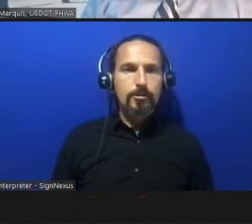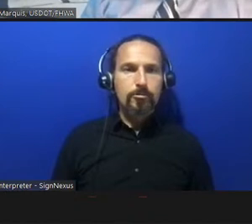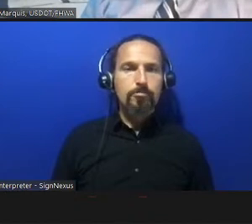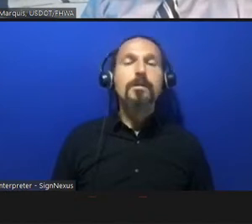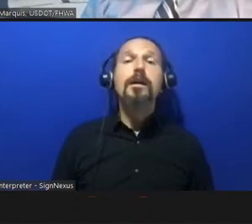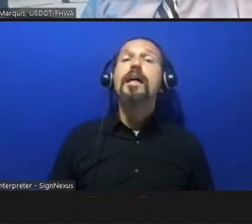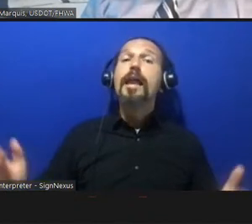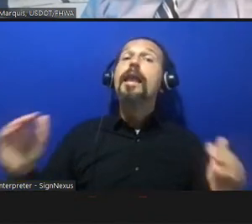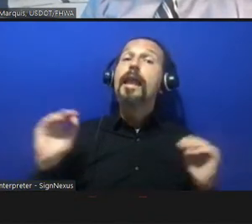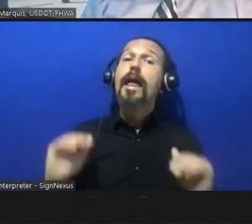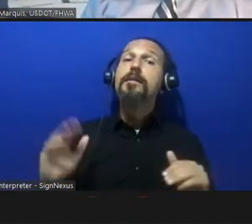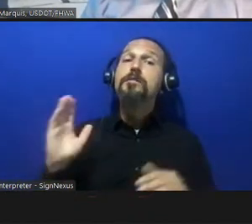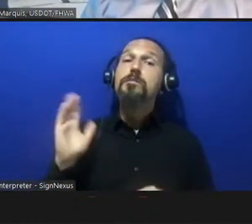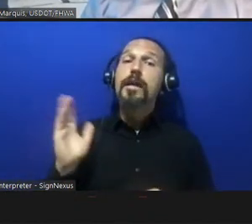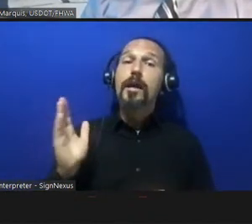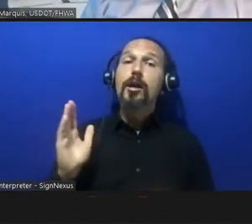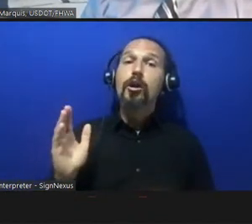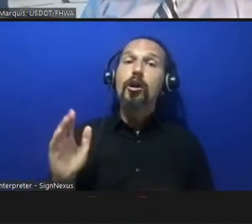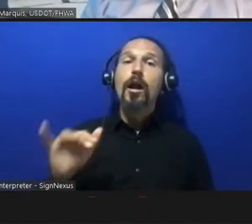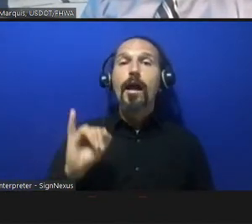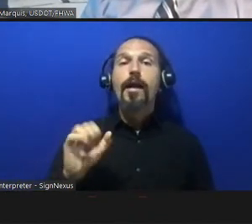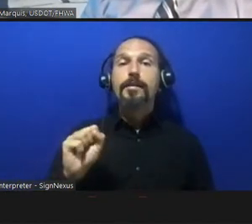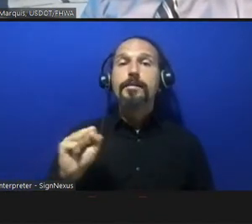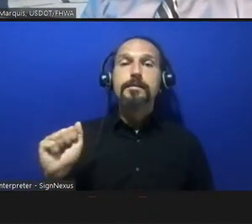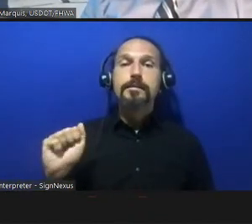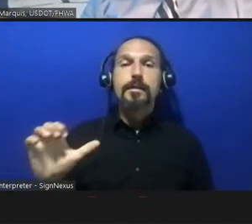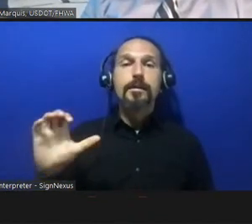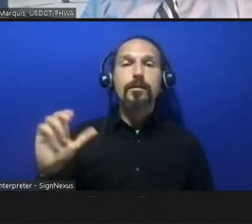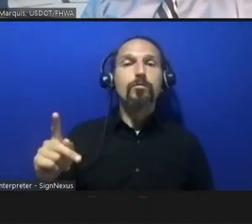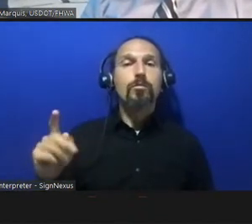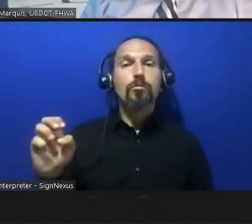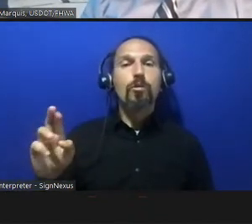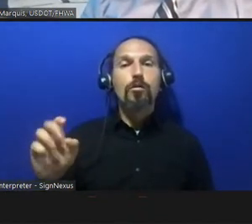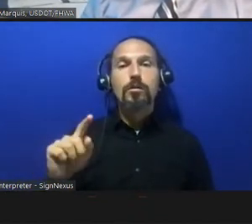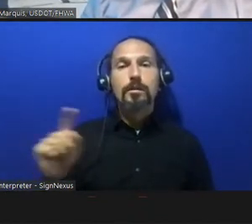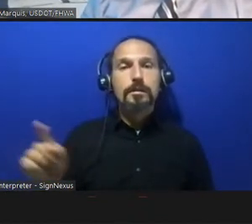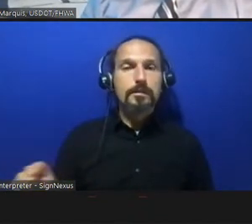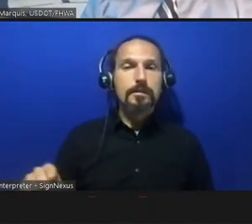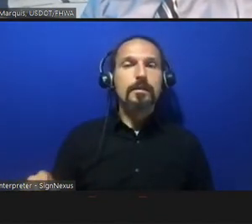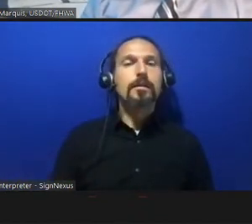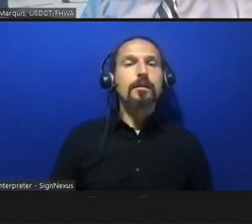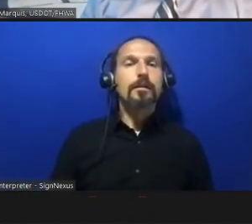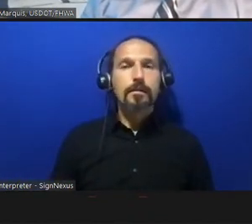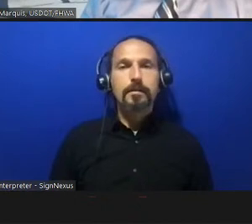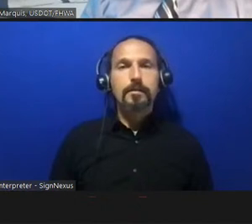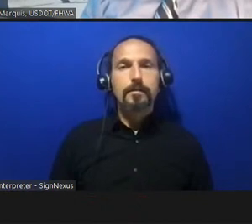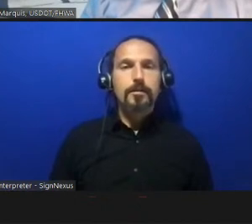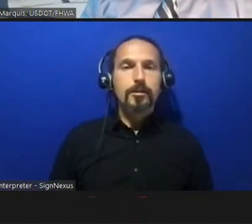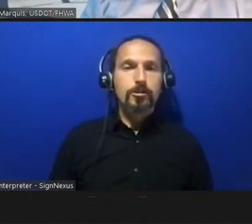our next speaker is isaac perez followed by joshua beingstock